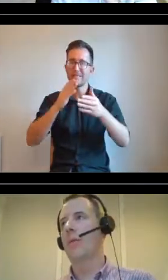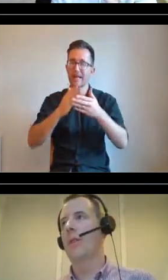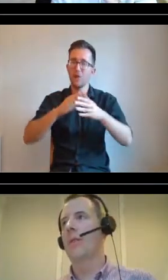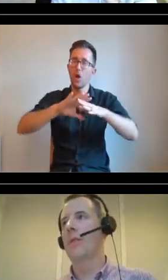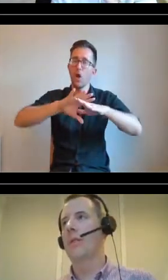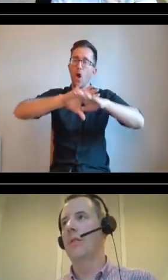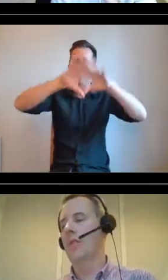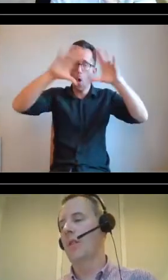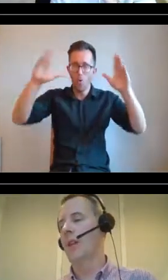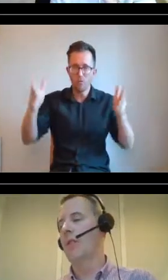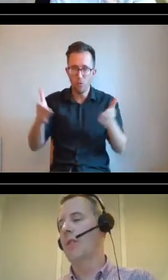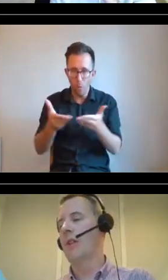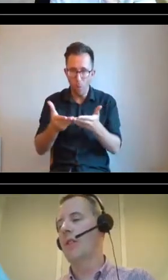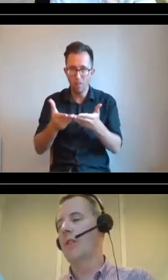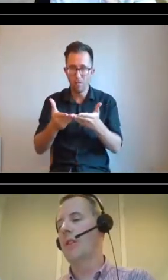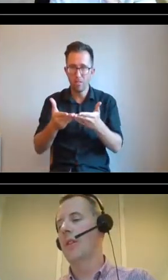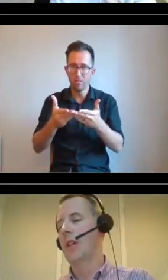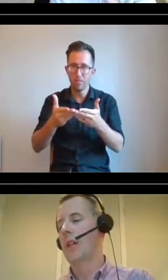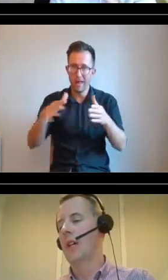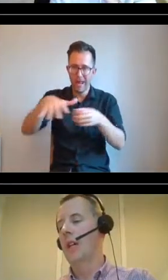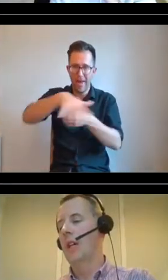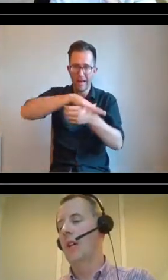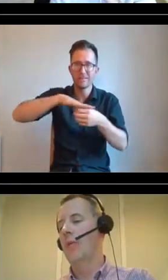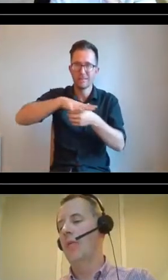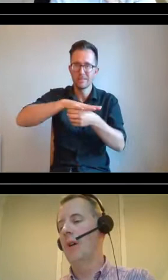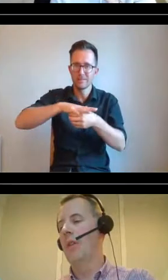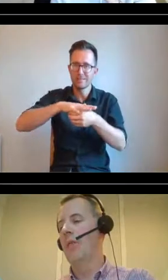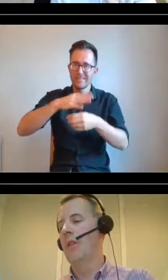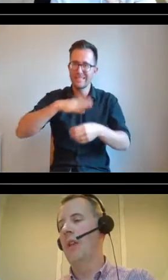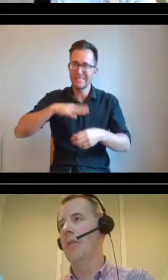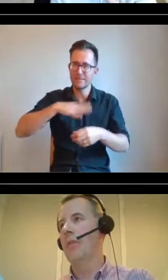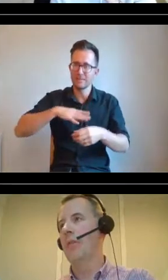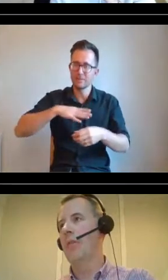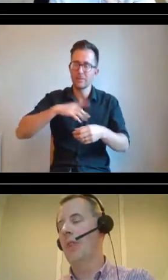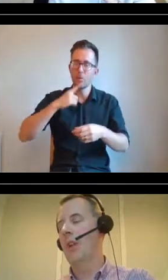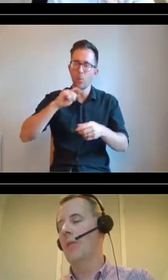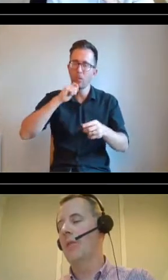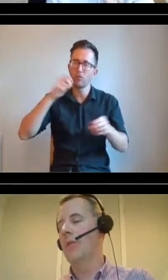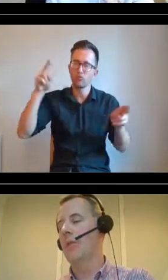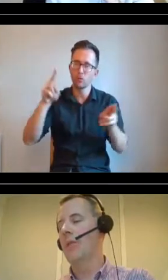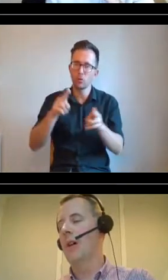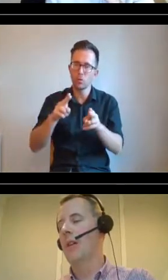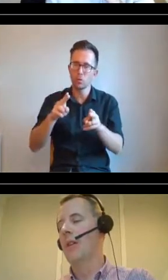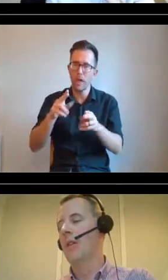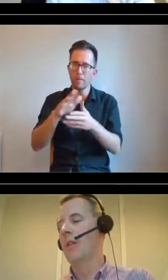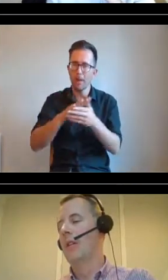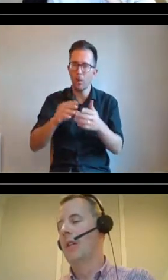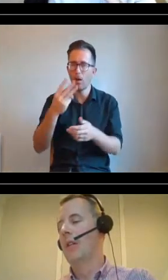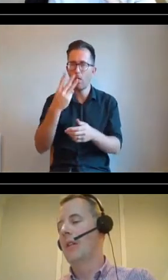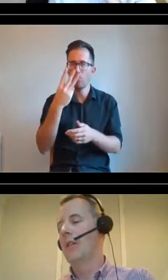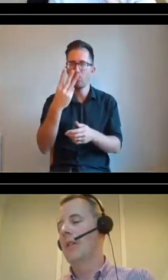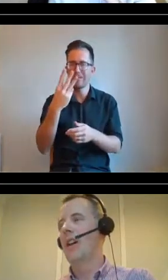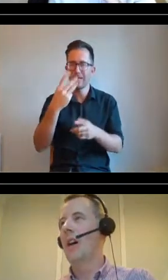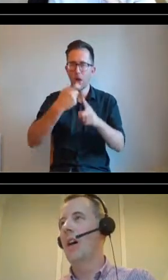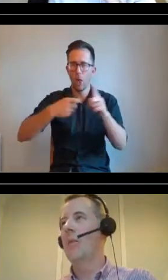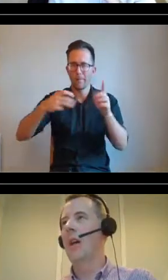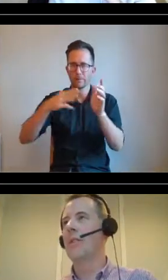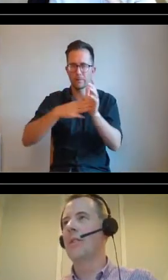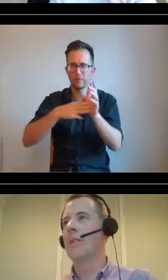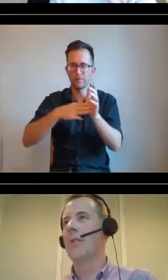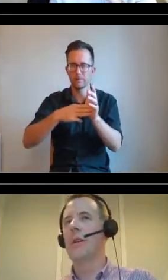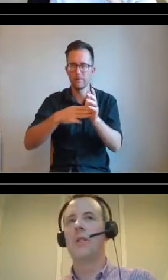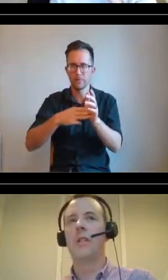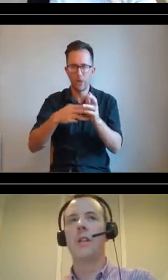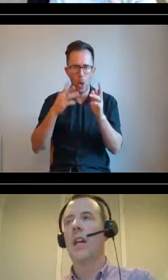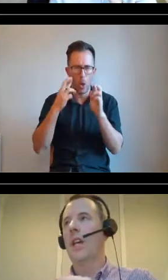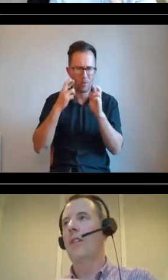as a whole is showing a reduction of about 3 kilometres squared. Okay. I hope that